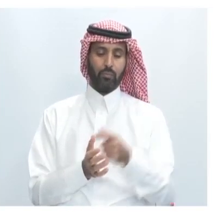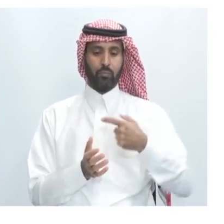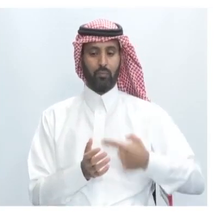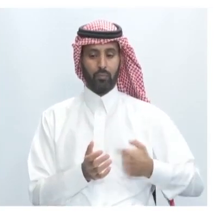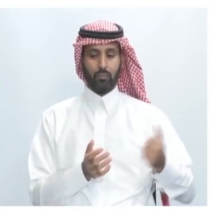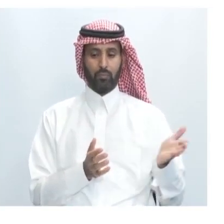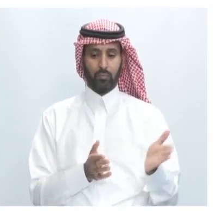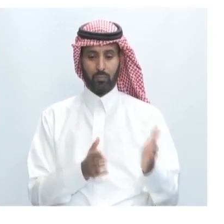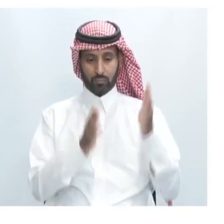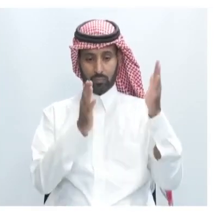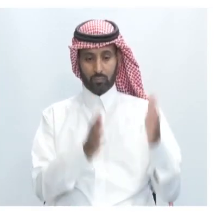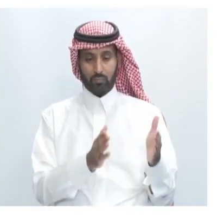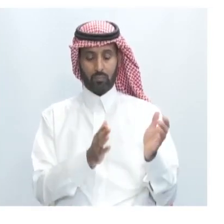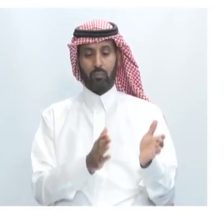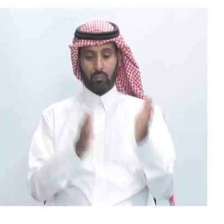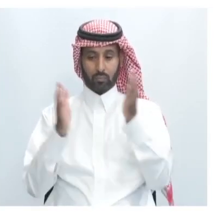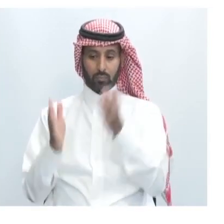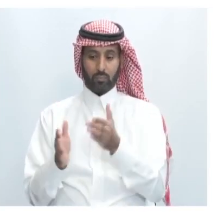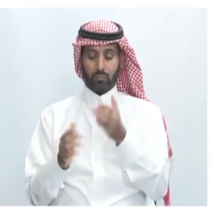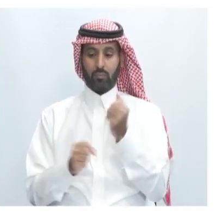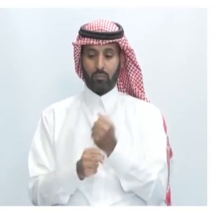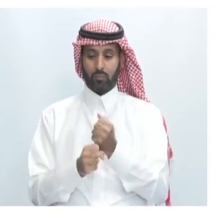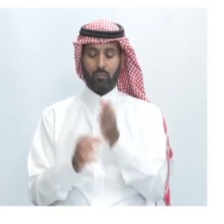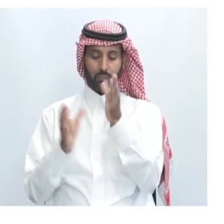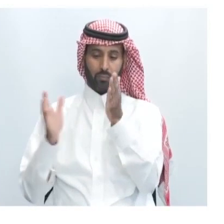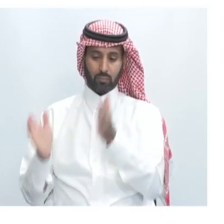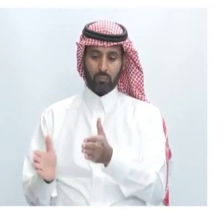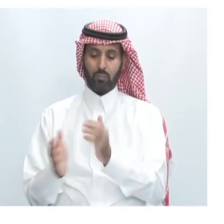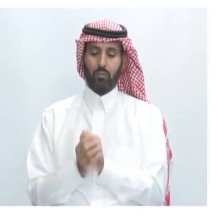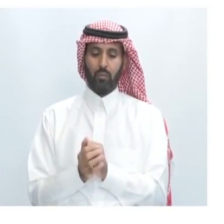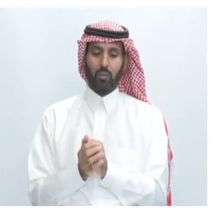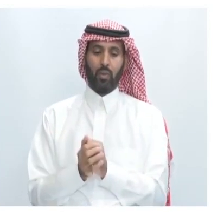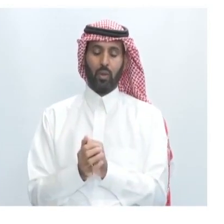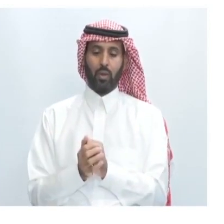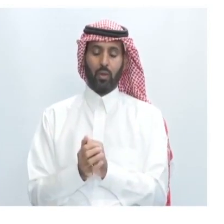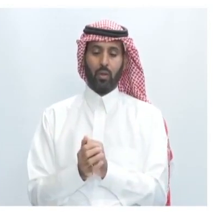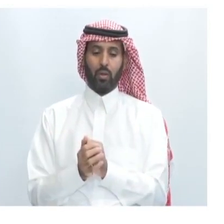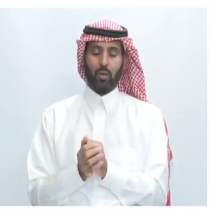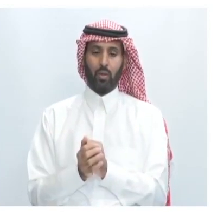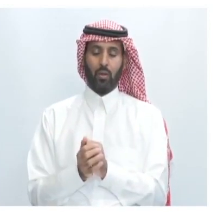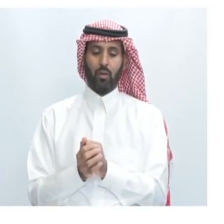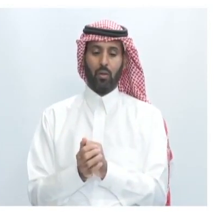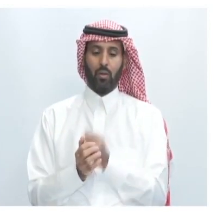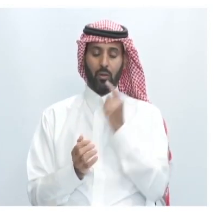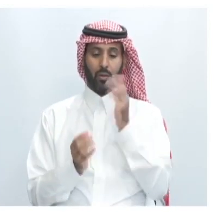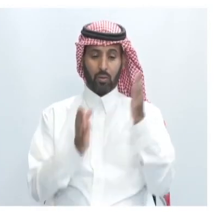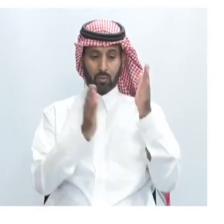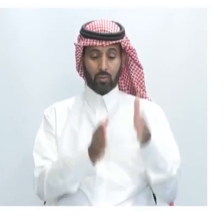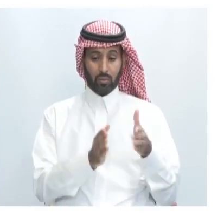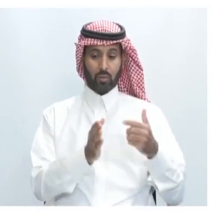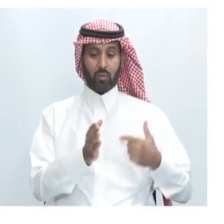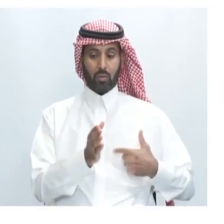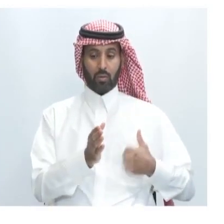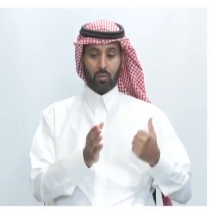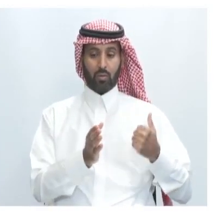nouns and the verbs. Try to write the correct word in the correct place. For example, let's answer the first one together.